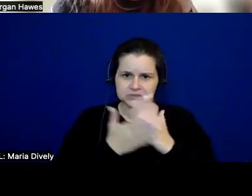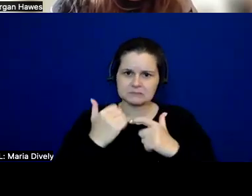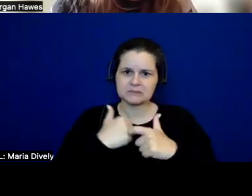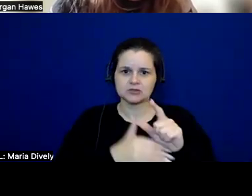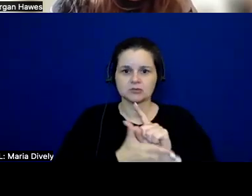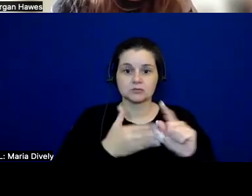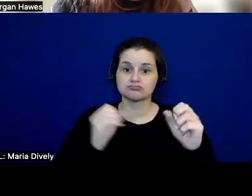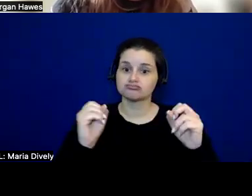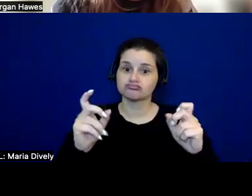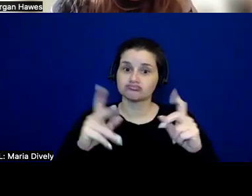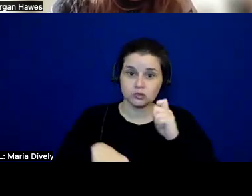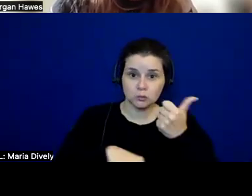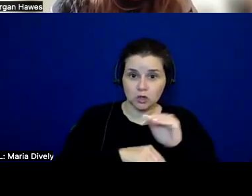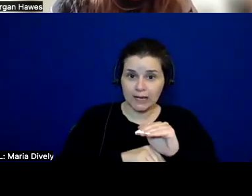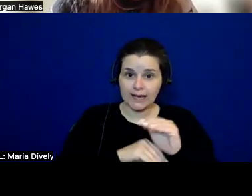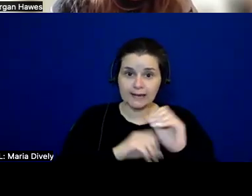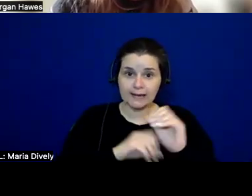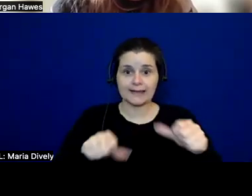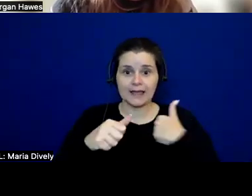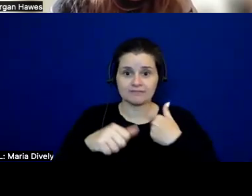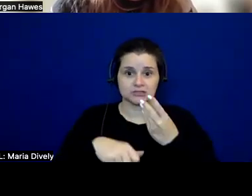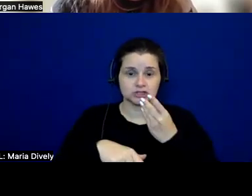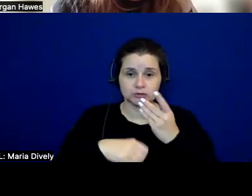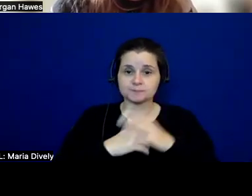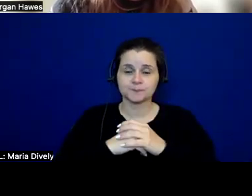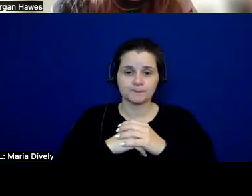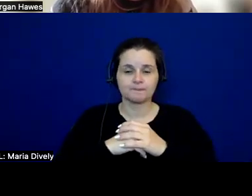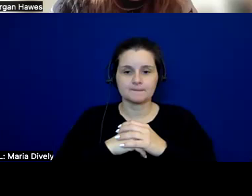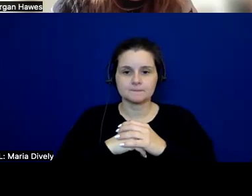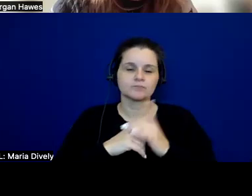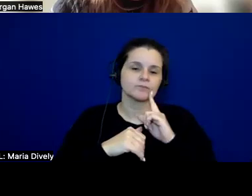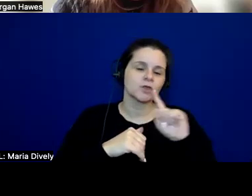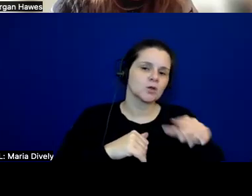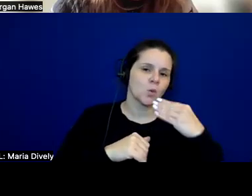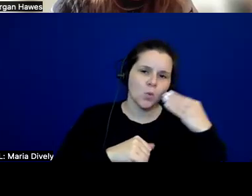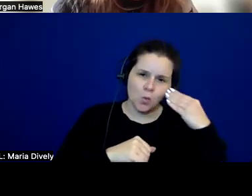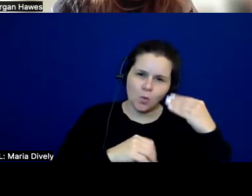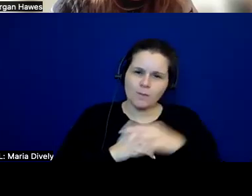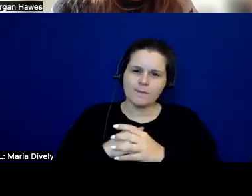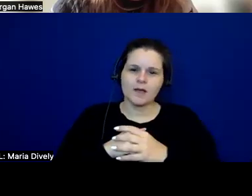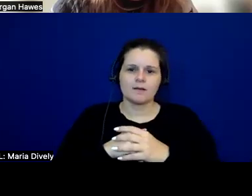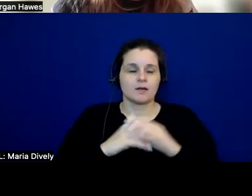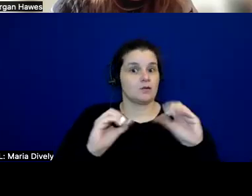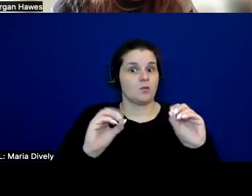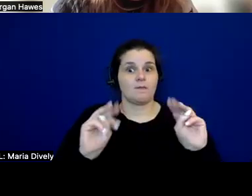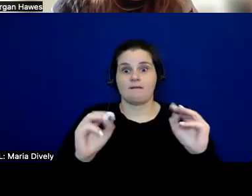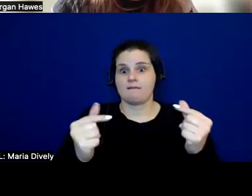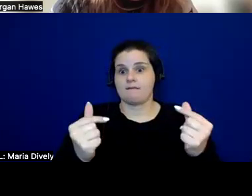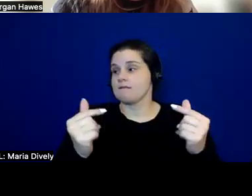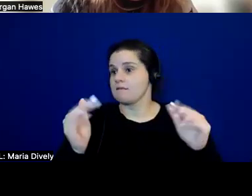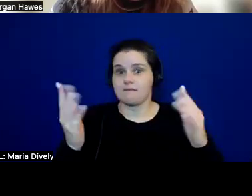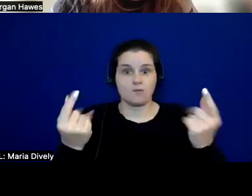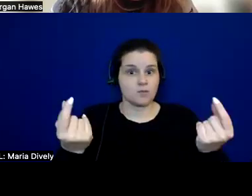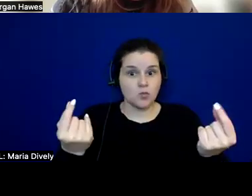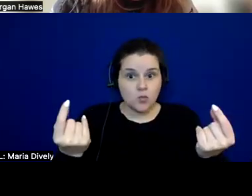And she's like, okay, tomorrow night I can have dinner. And so I go home and I'm like, oh my gosh, what do